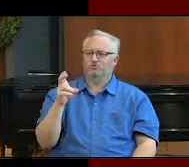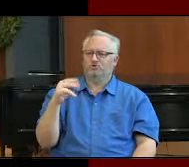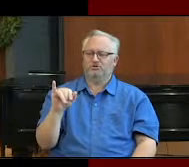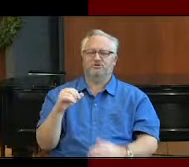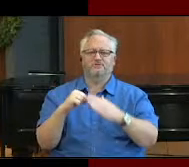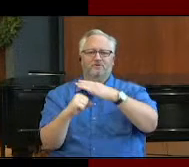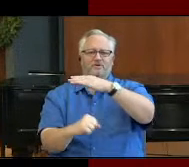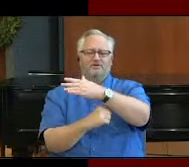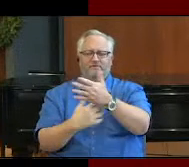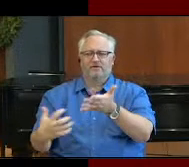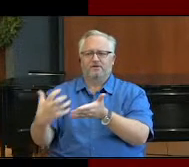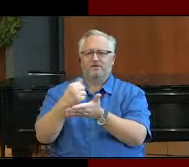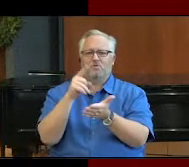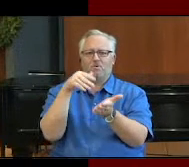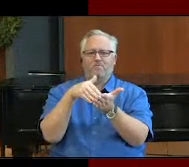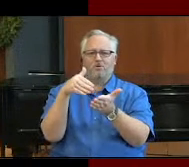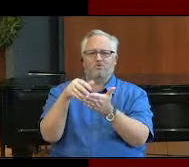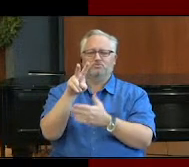has gathered